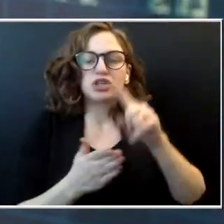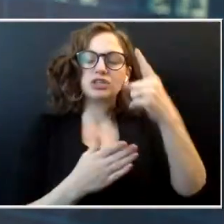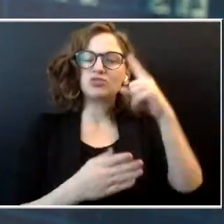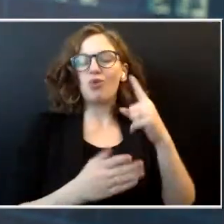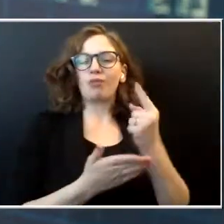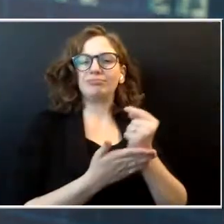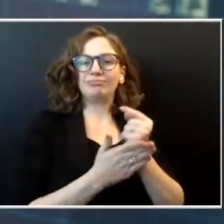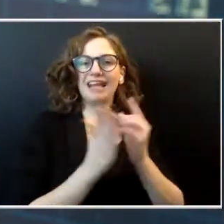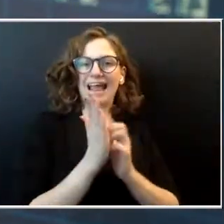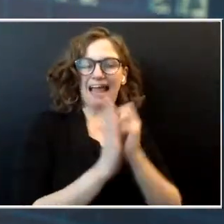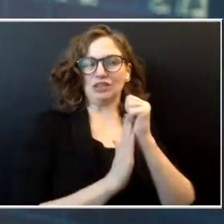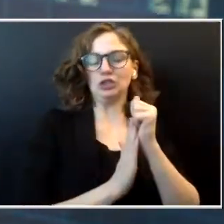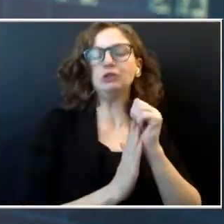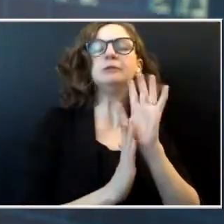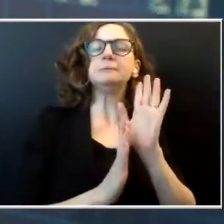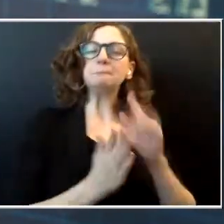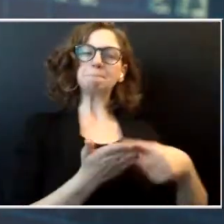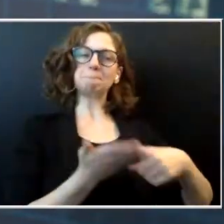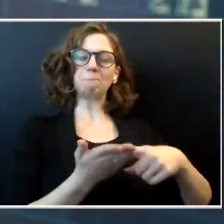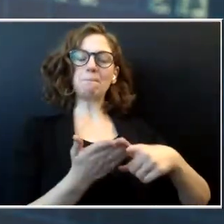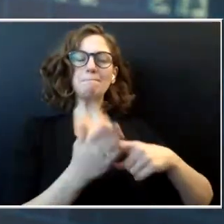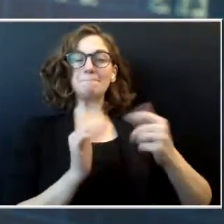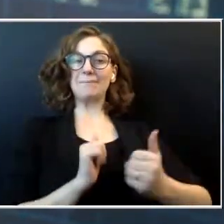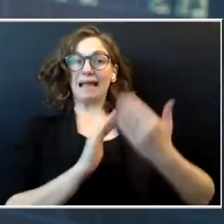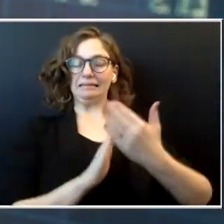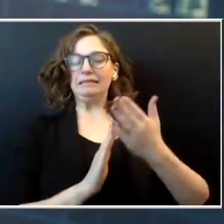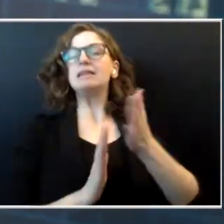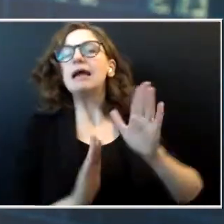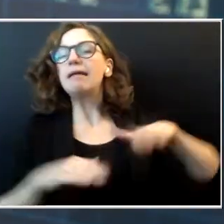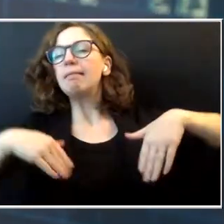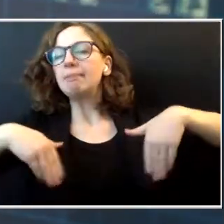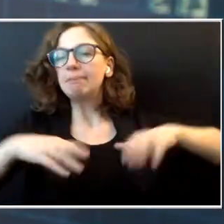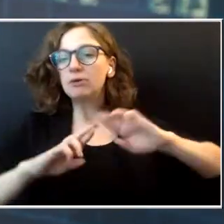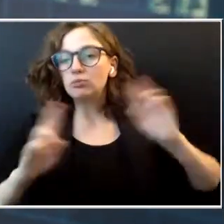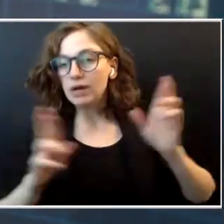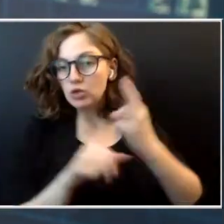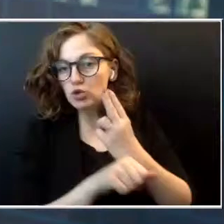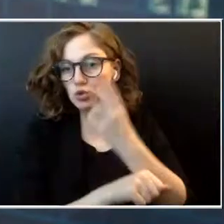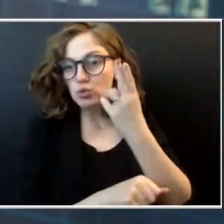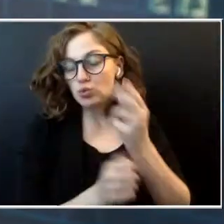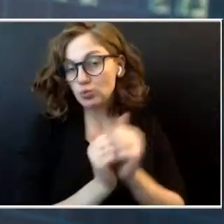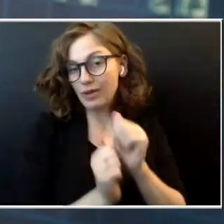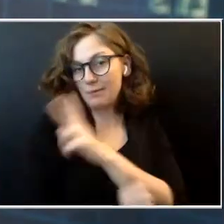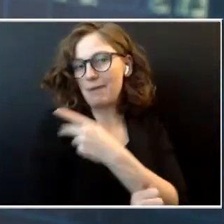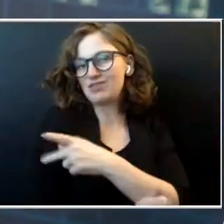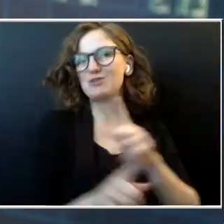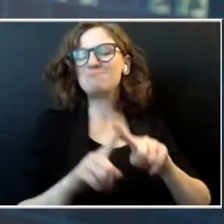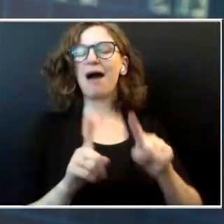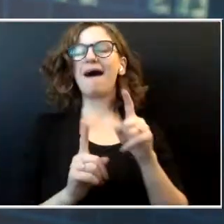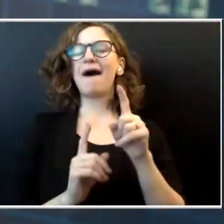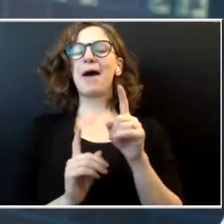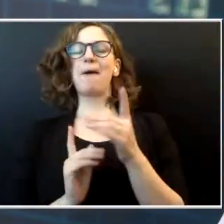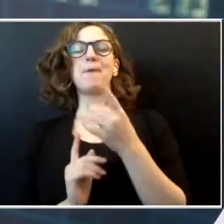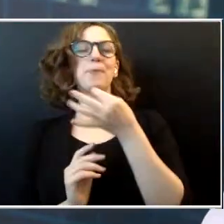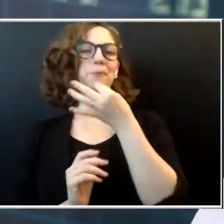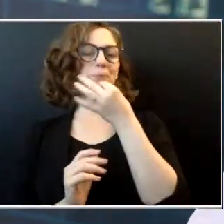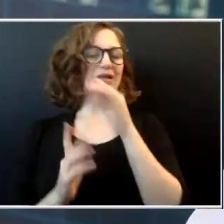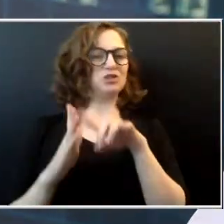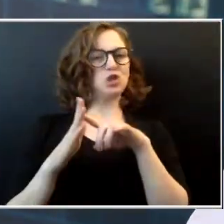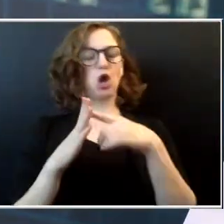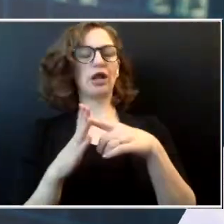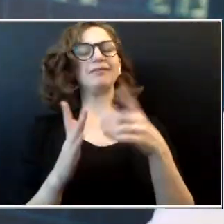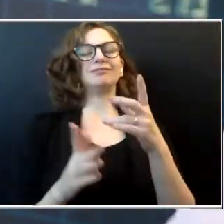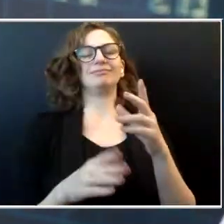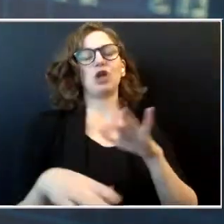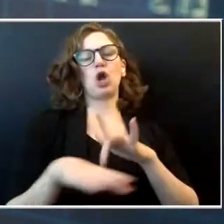patients yet, but early clinical trials are just now starting, and I think it's pretty amazing. If it's proven safe and